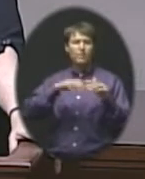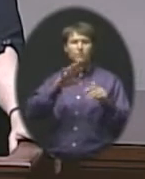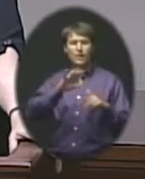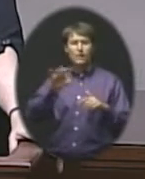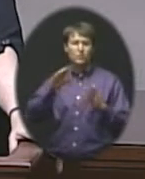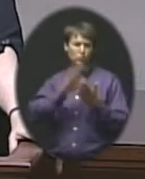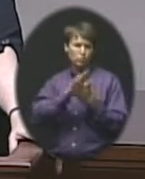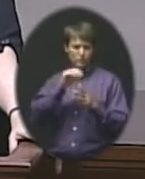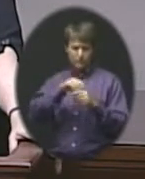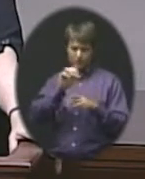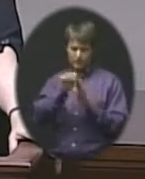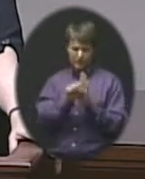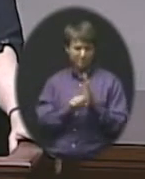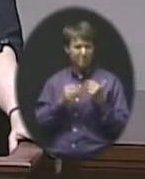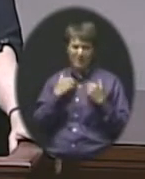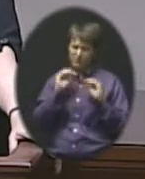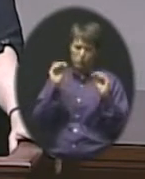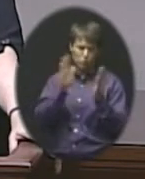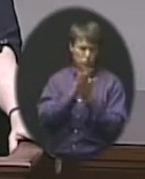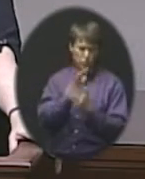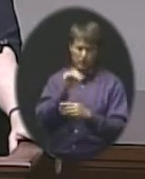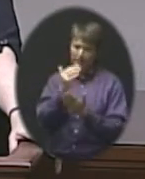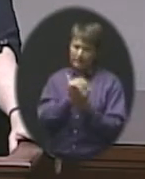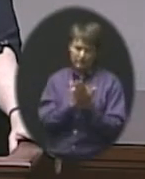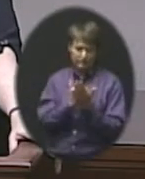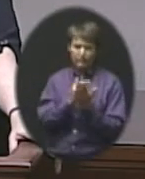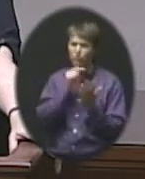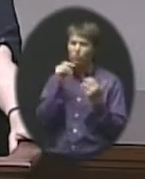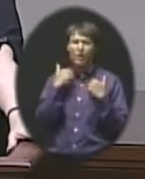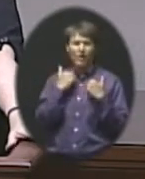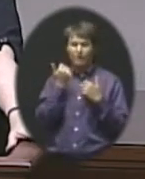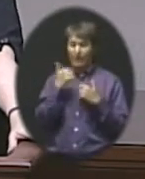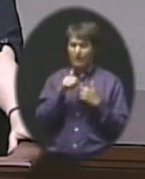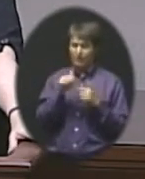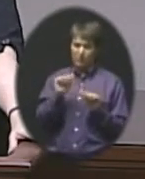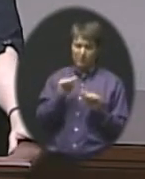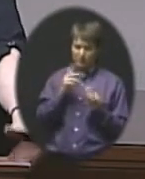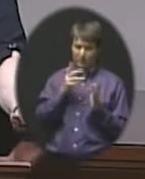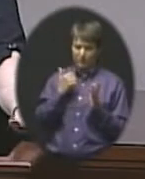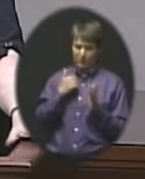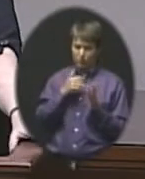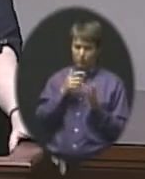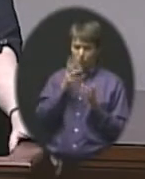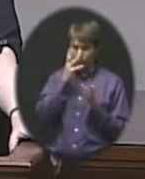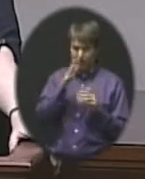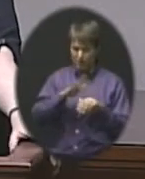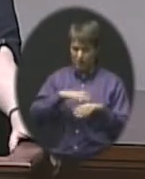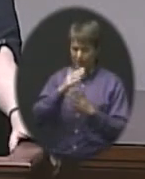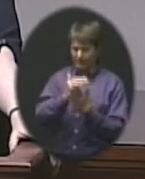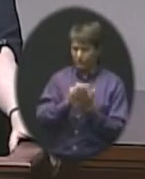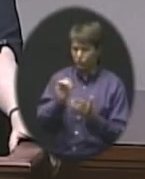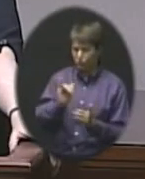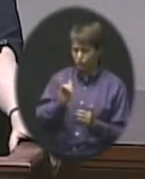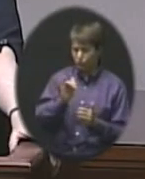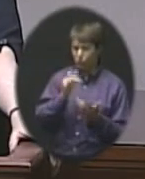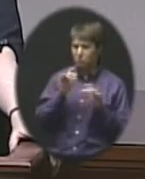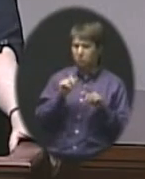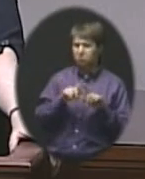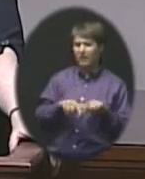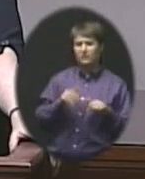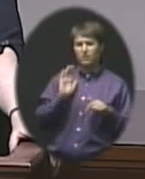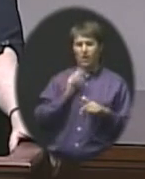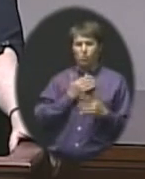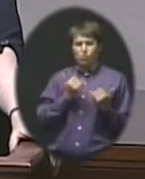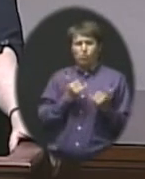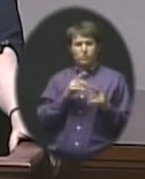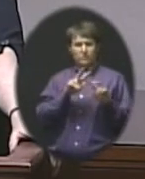state. We have no schools on that list, nor do we have any jeopardy of having schools on that list based on our current assessments. And